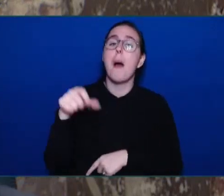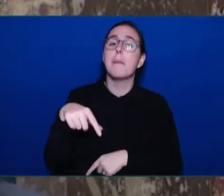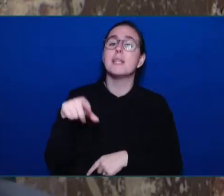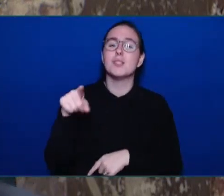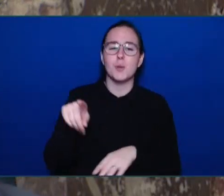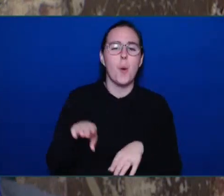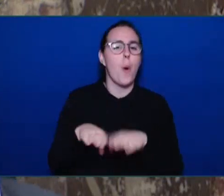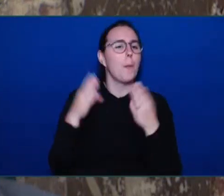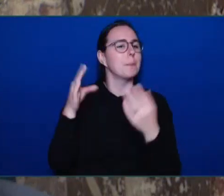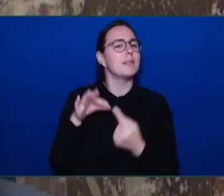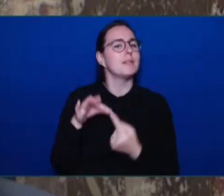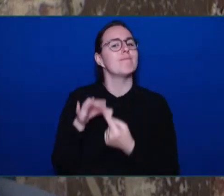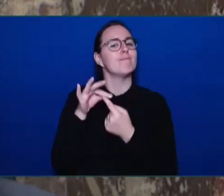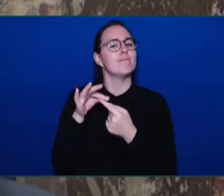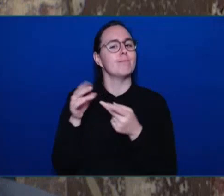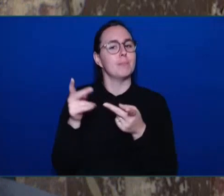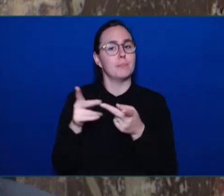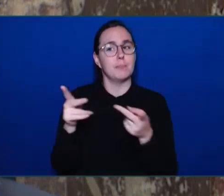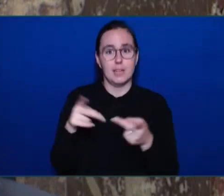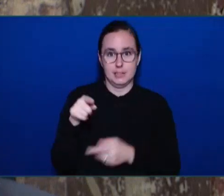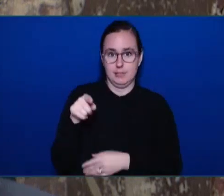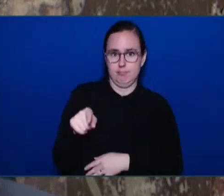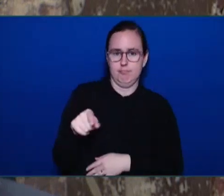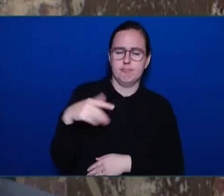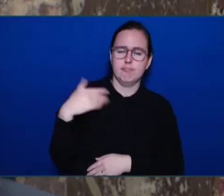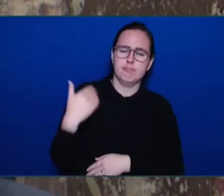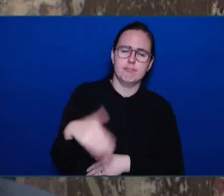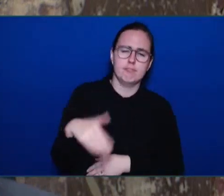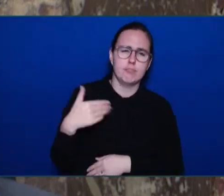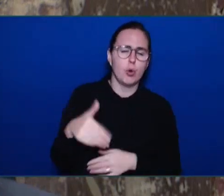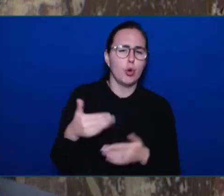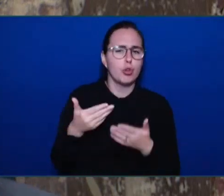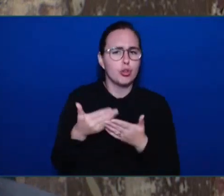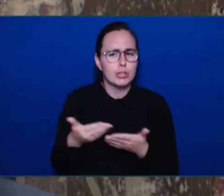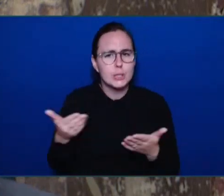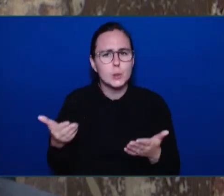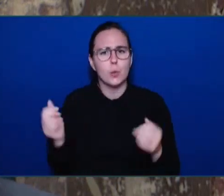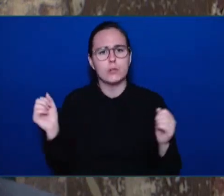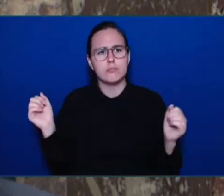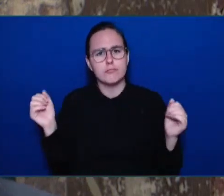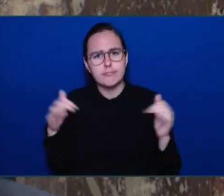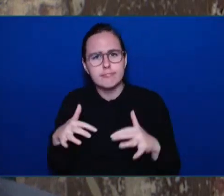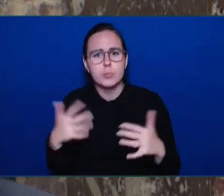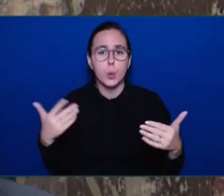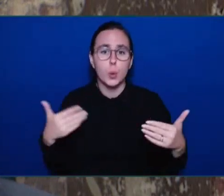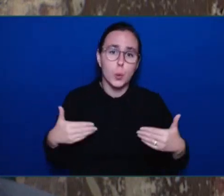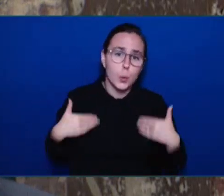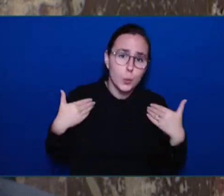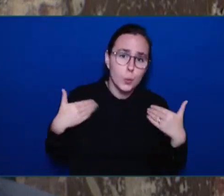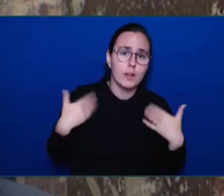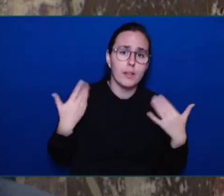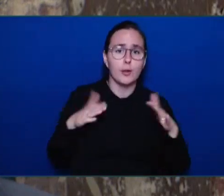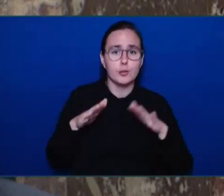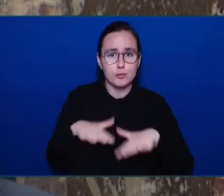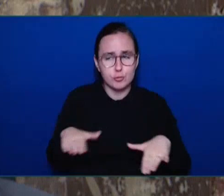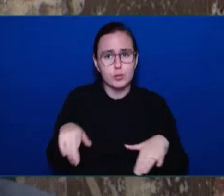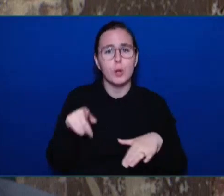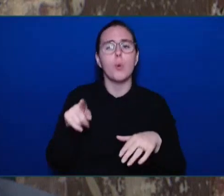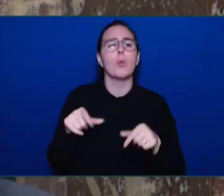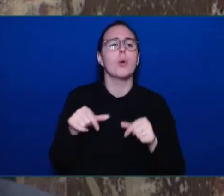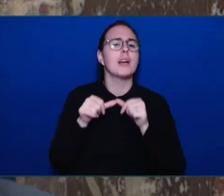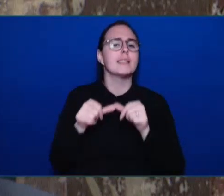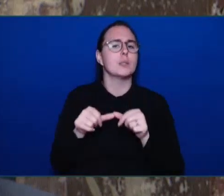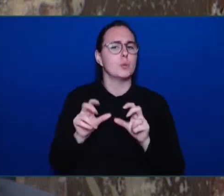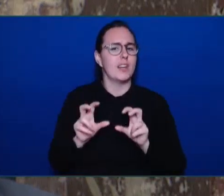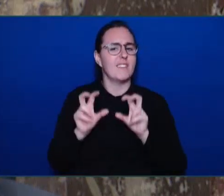resource for our youth and our children, and we will continue to invest in the resources that are much needed.